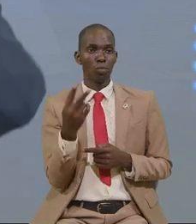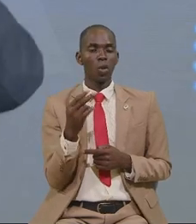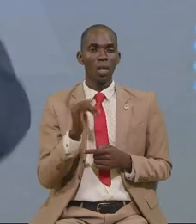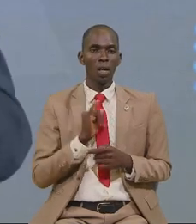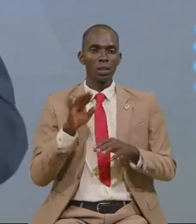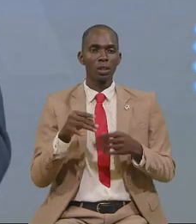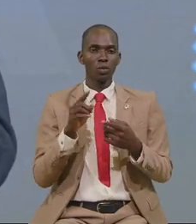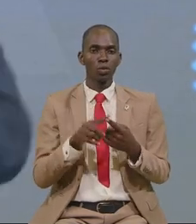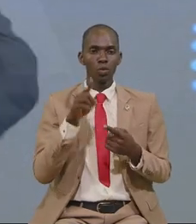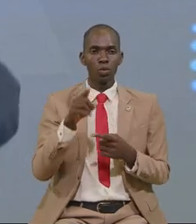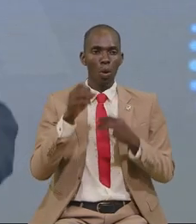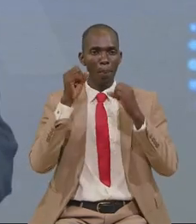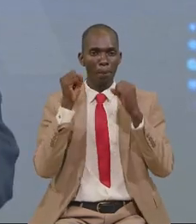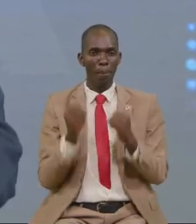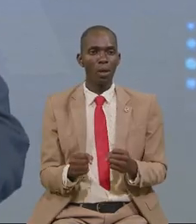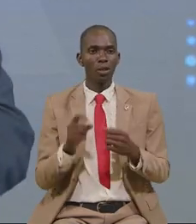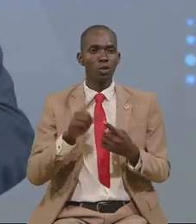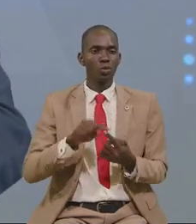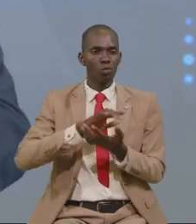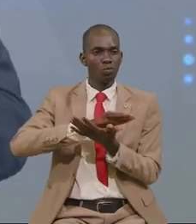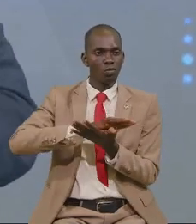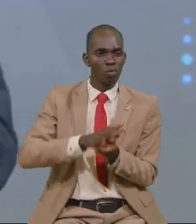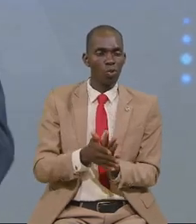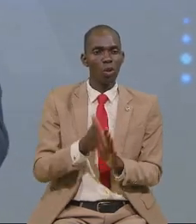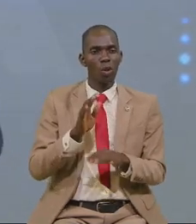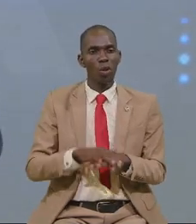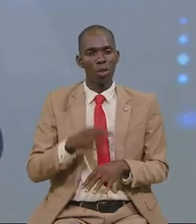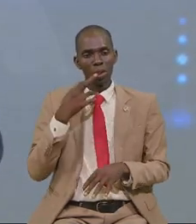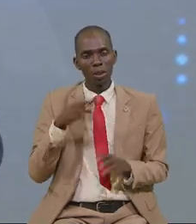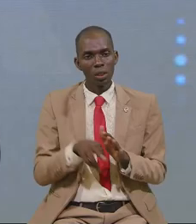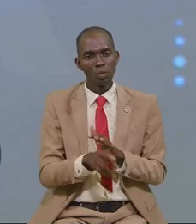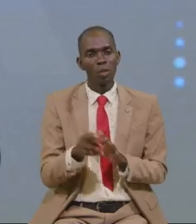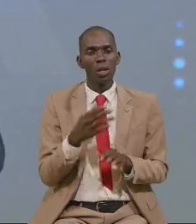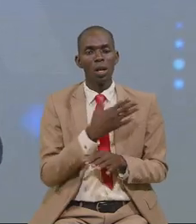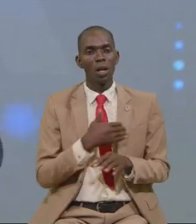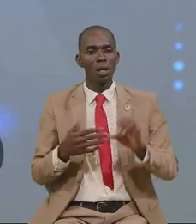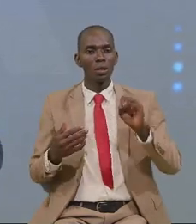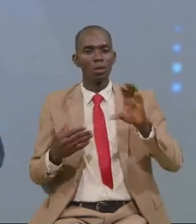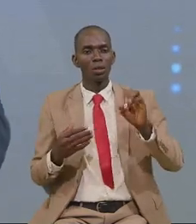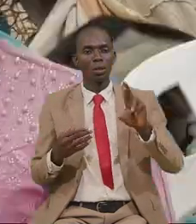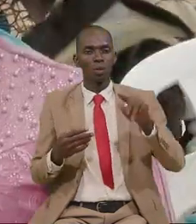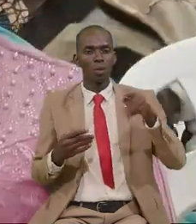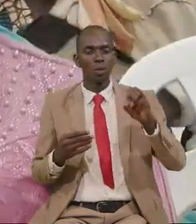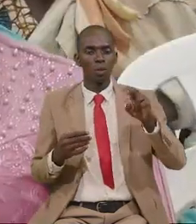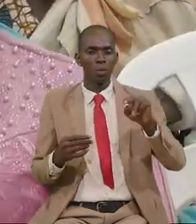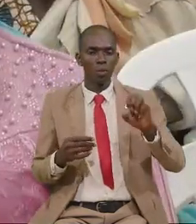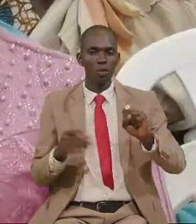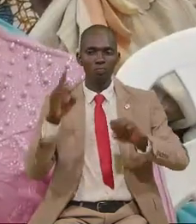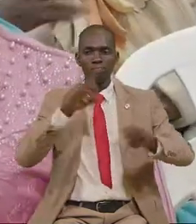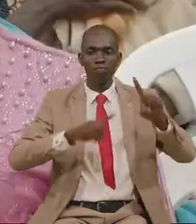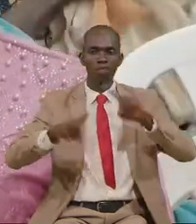you power to tread on serpents and scorpions. Somebody shout, amen.